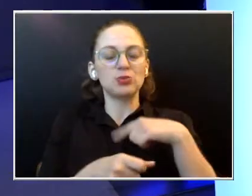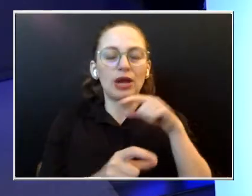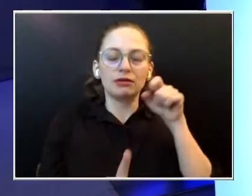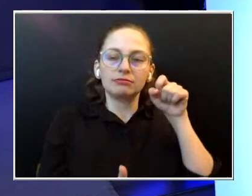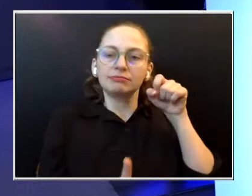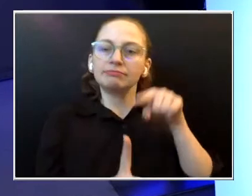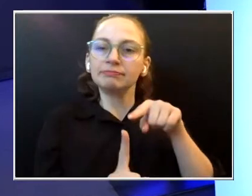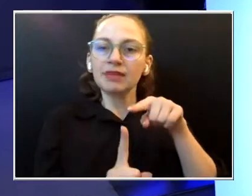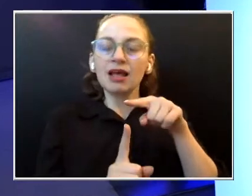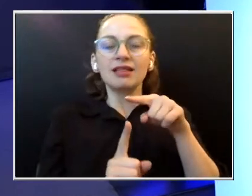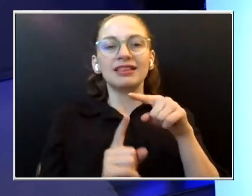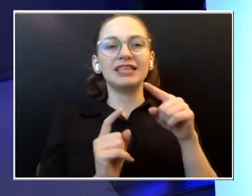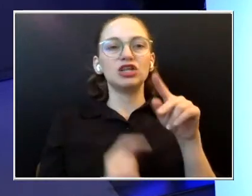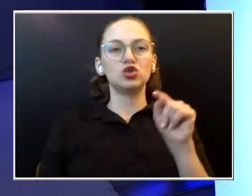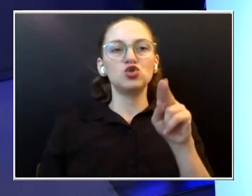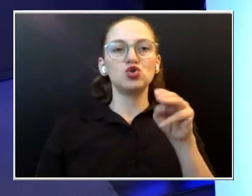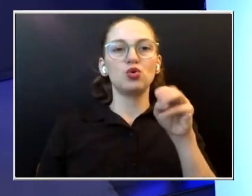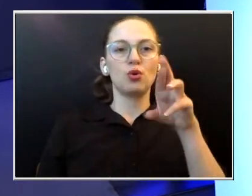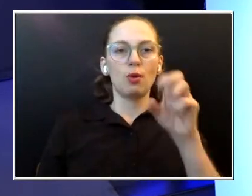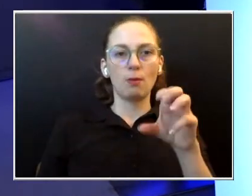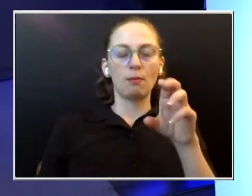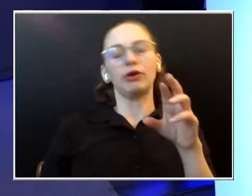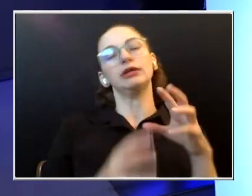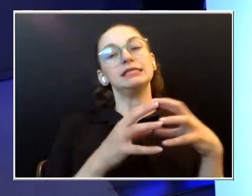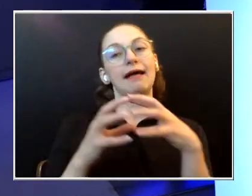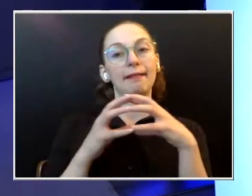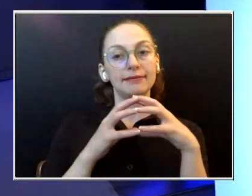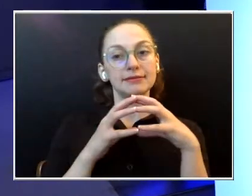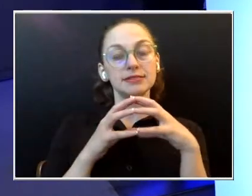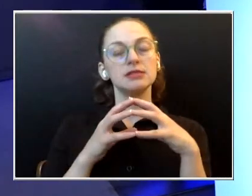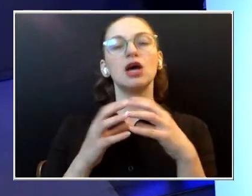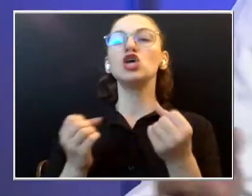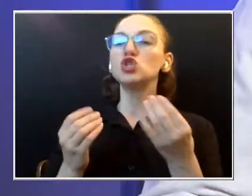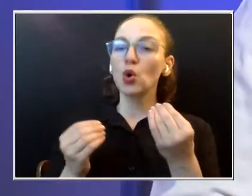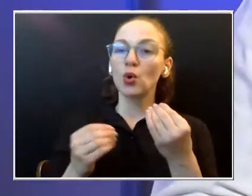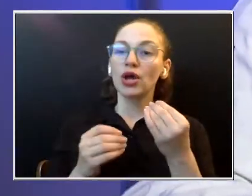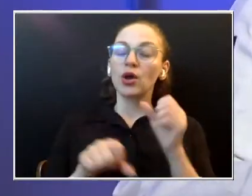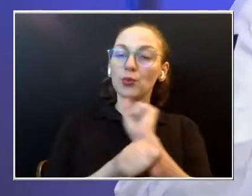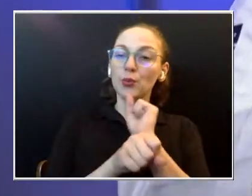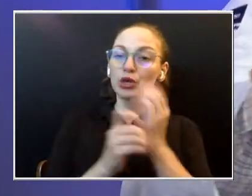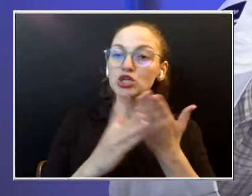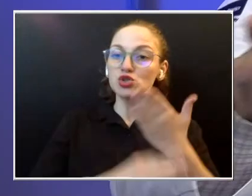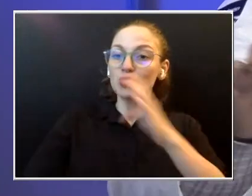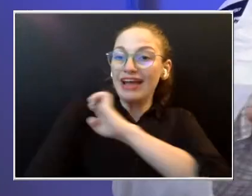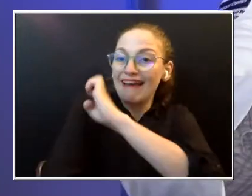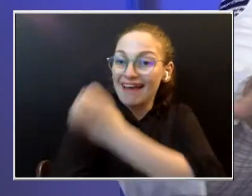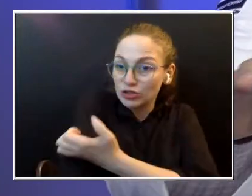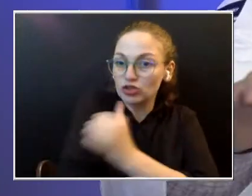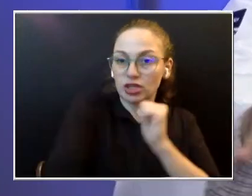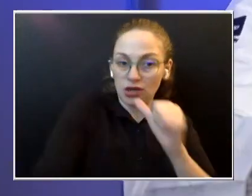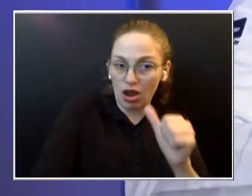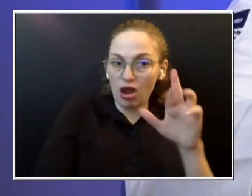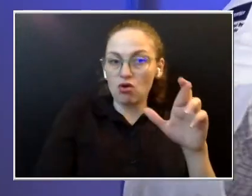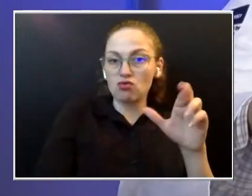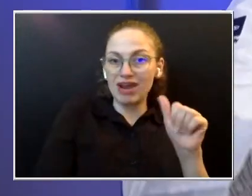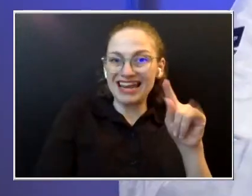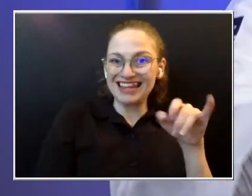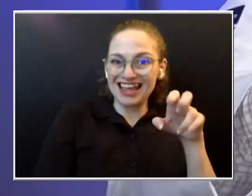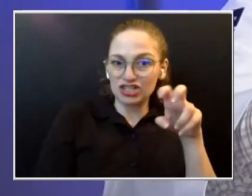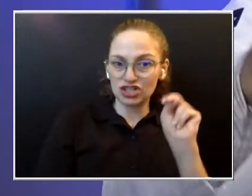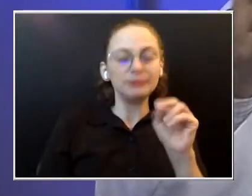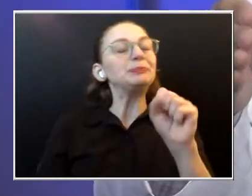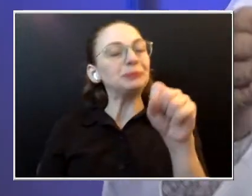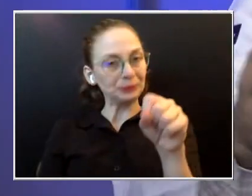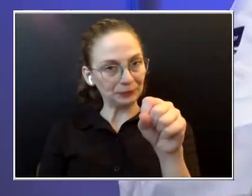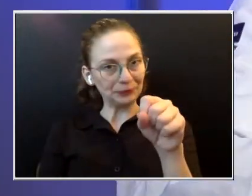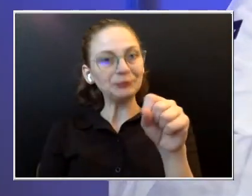energy they have, not necessarily the radiation they have. Exactly. So we can straggle the energy, and we can assume that we put all the spots and the Bragg